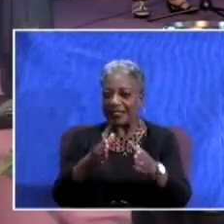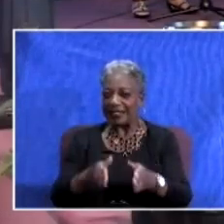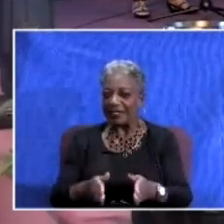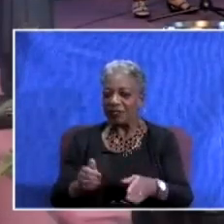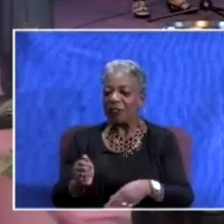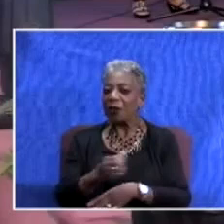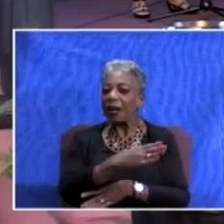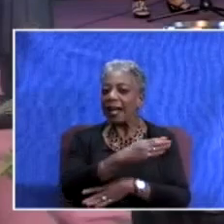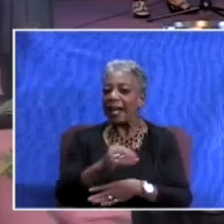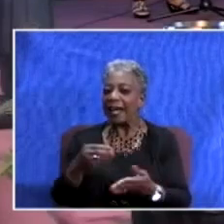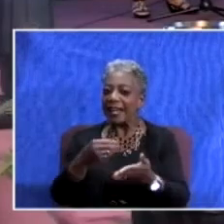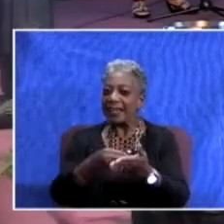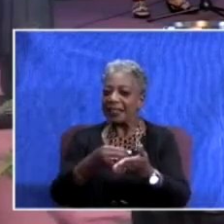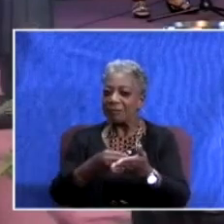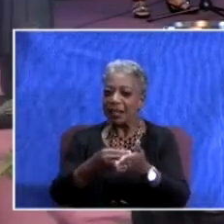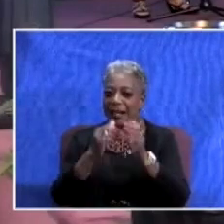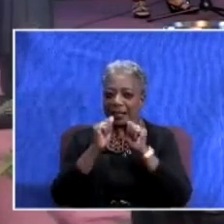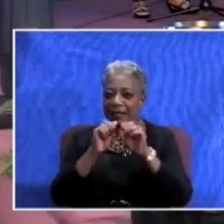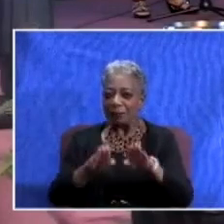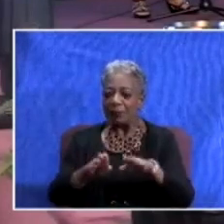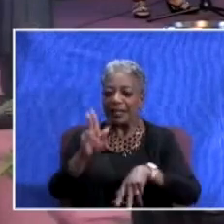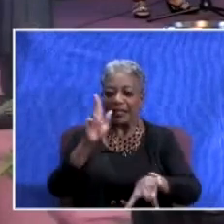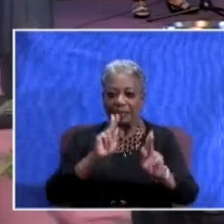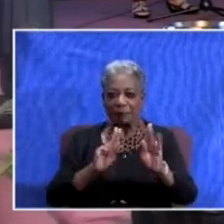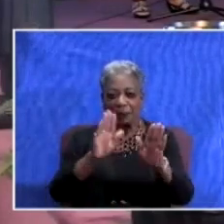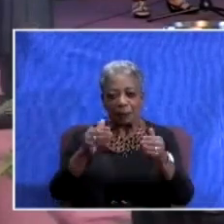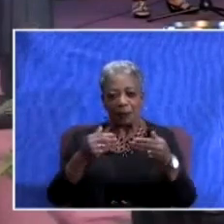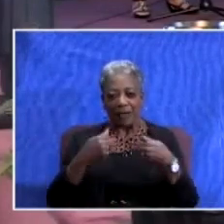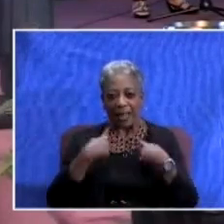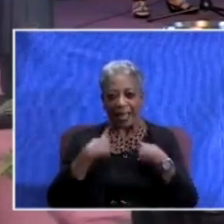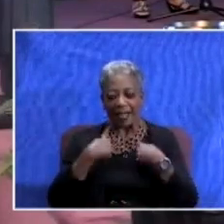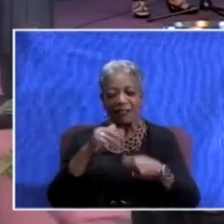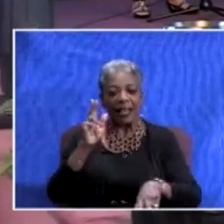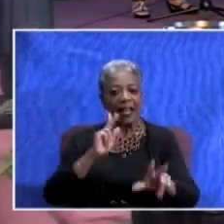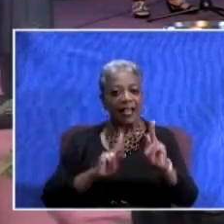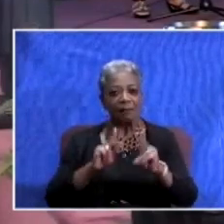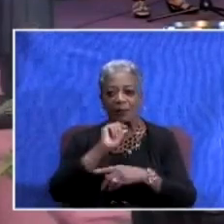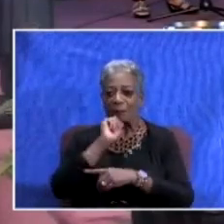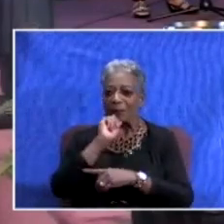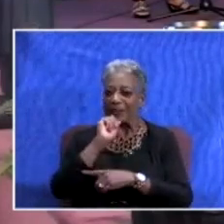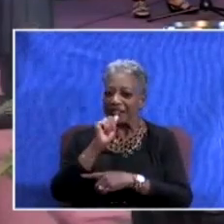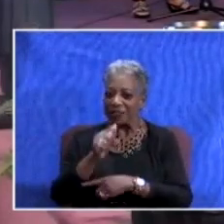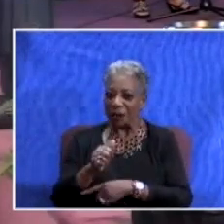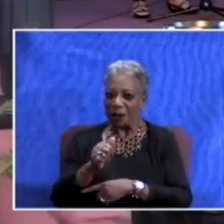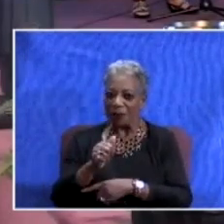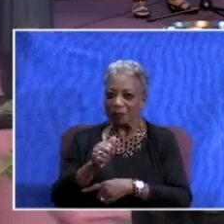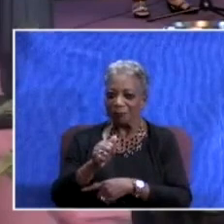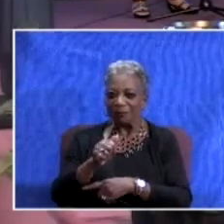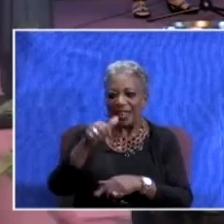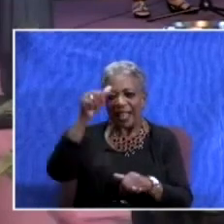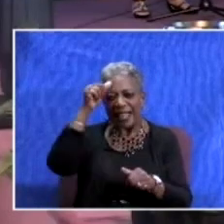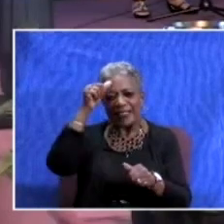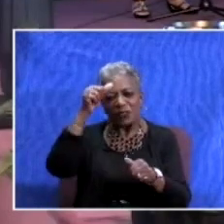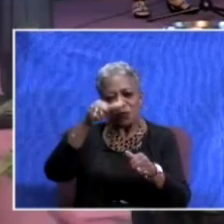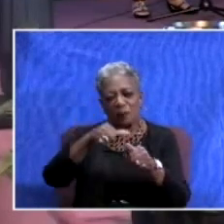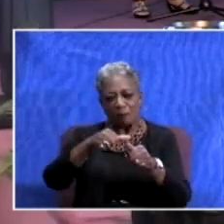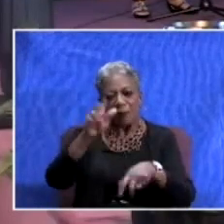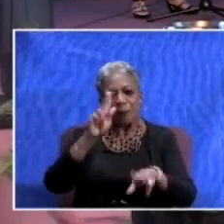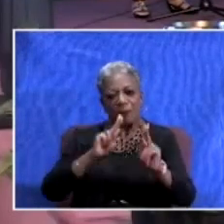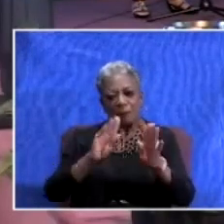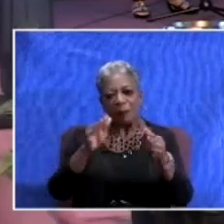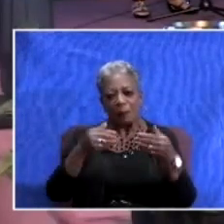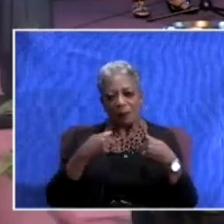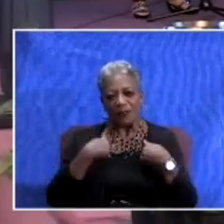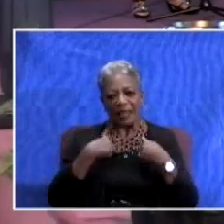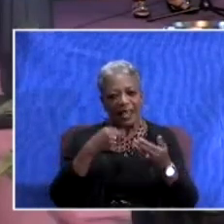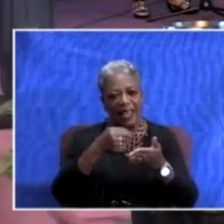it and those who don't. But then, Father, we're also asking, Lord, that you would bless those who have it and don't even want to give. We're asking, Lord, that